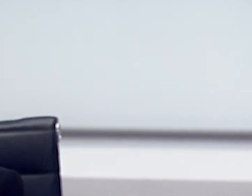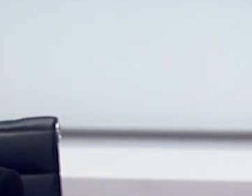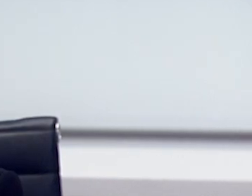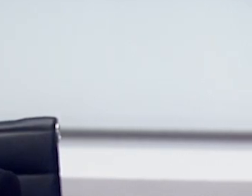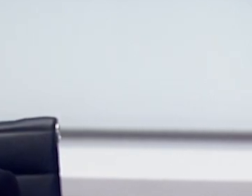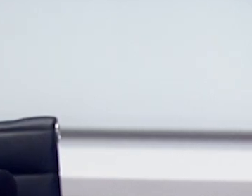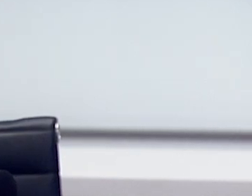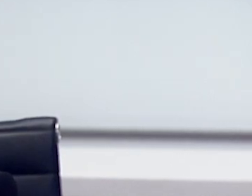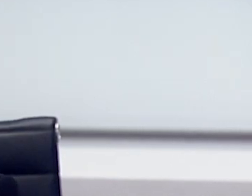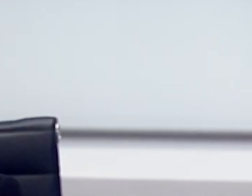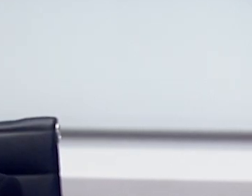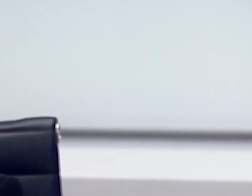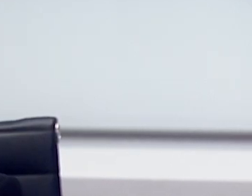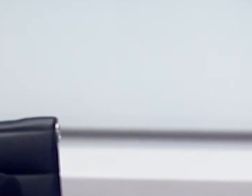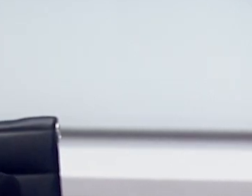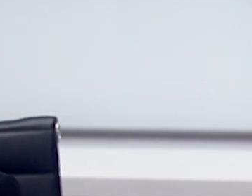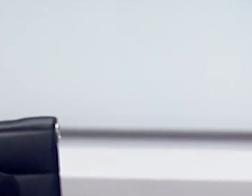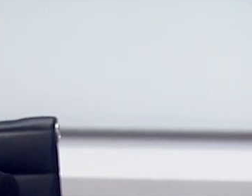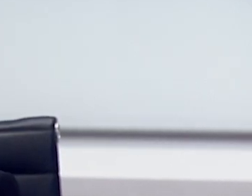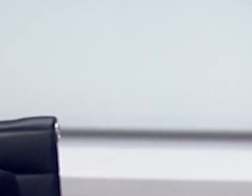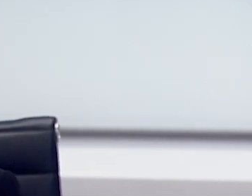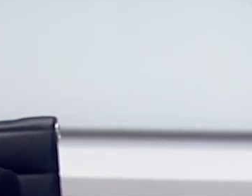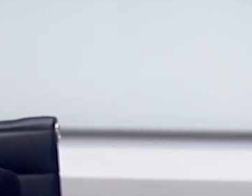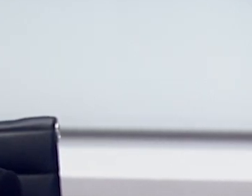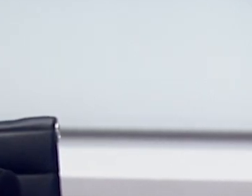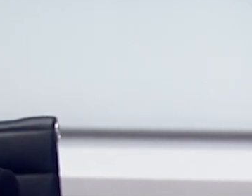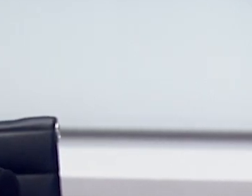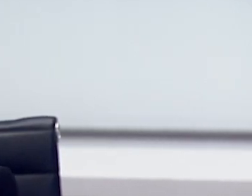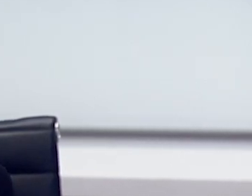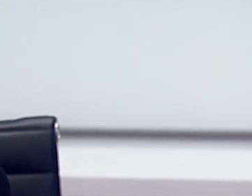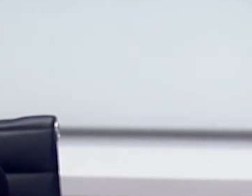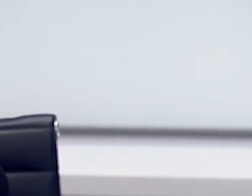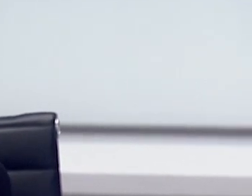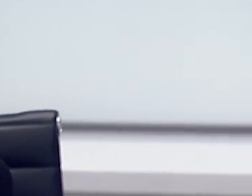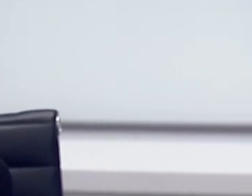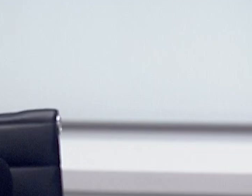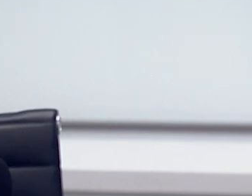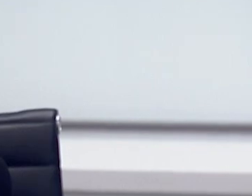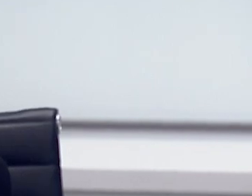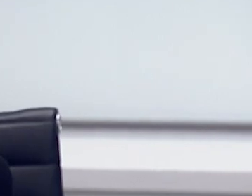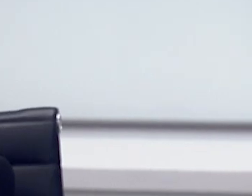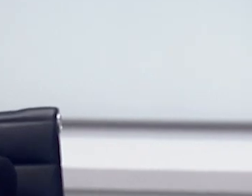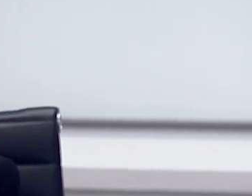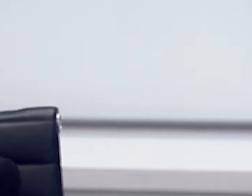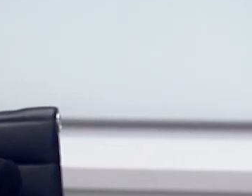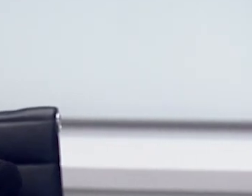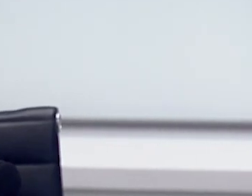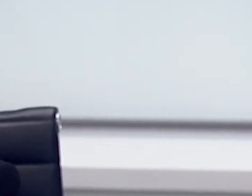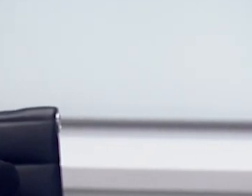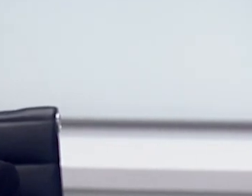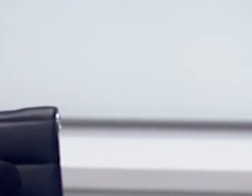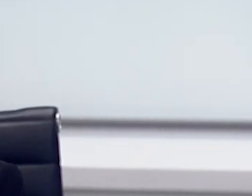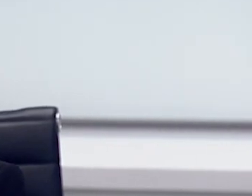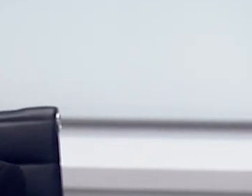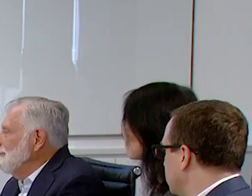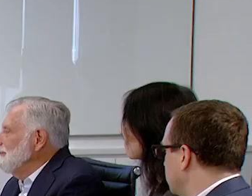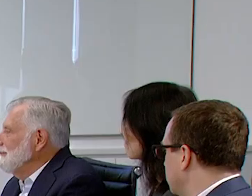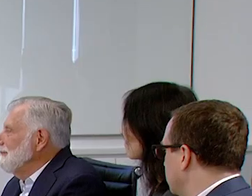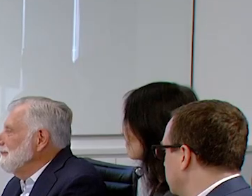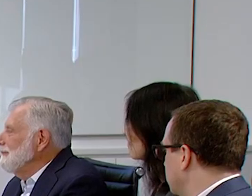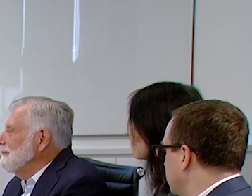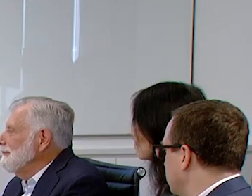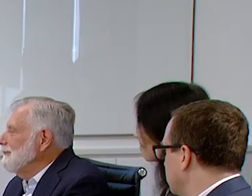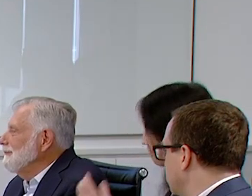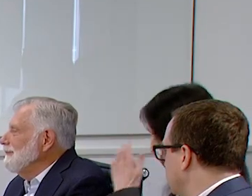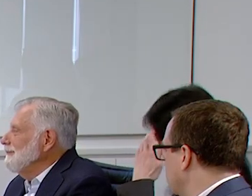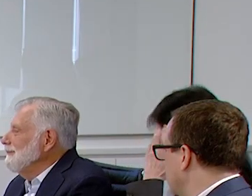before concept going to be implemented? And I want to thank you for just being the visionary that our time needed right now. So thank you. And all